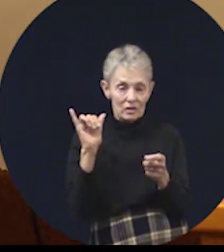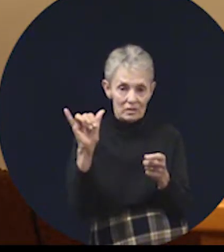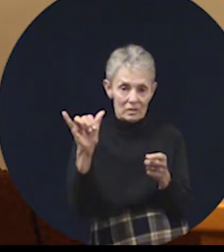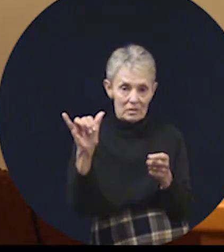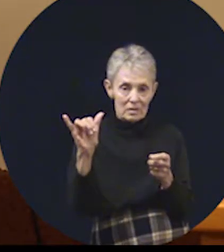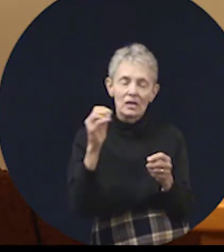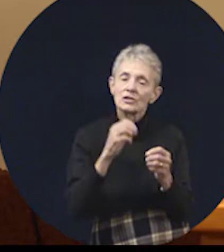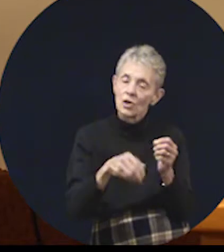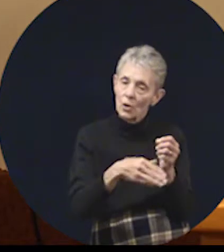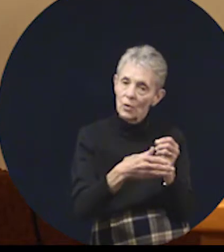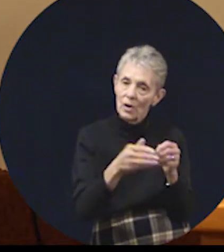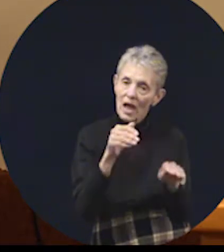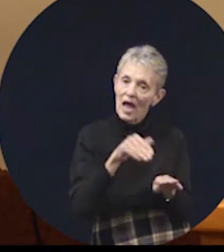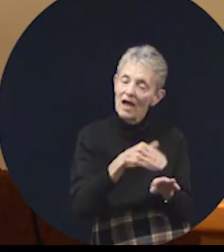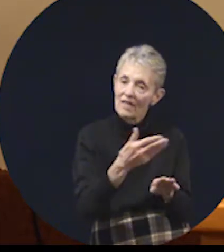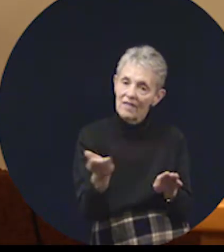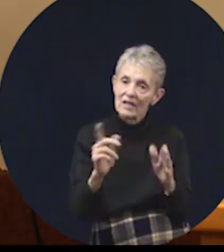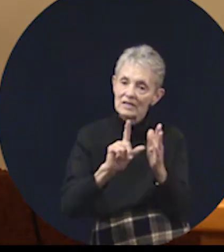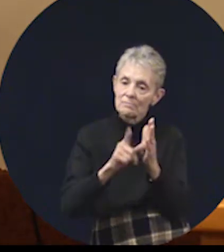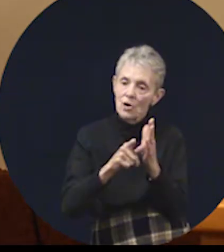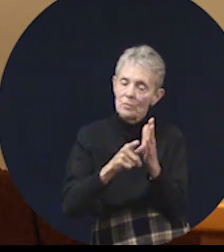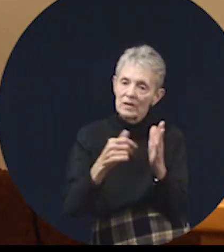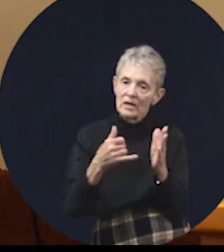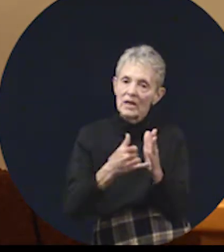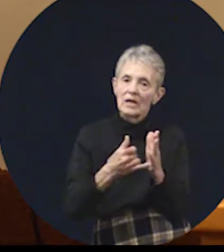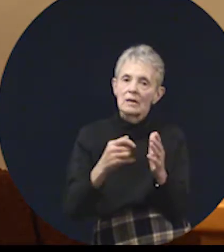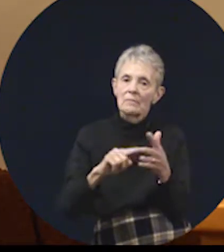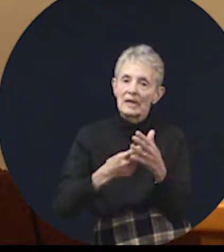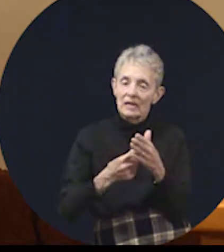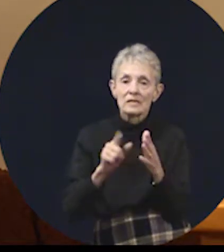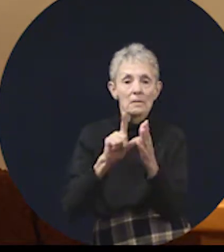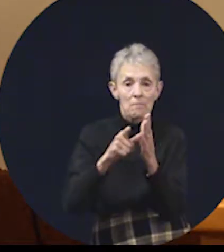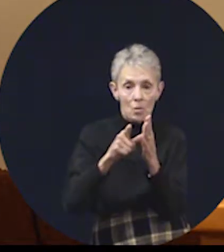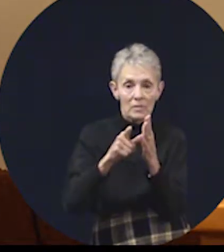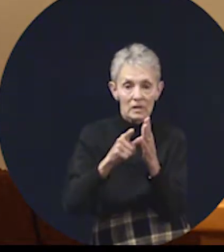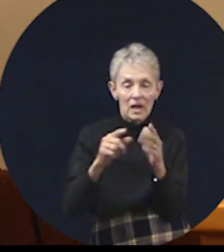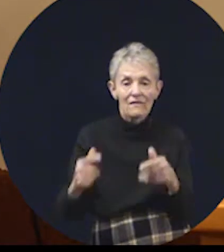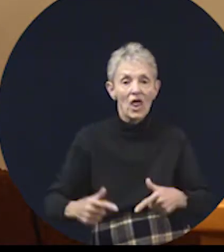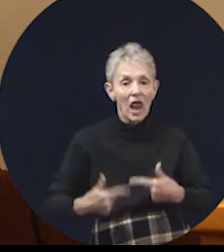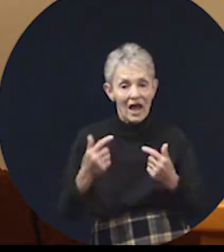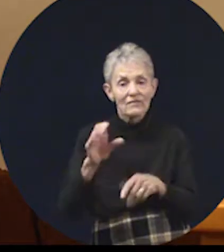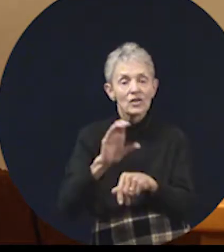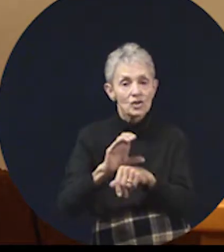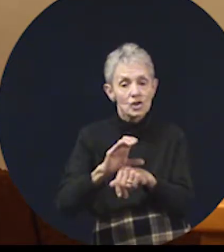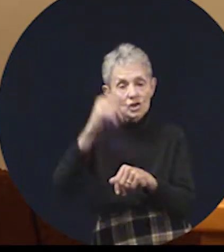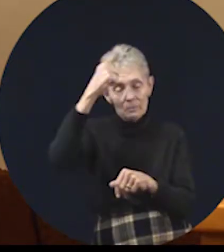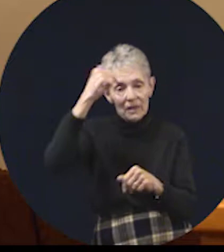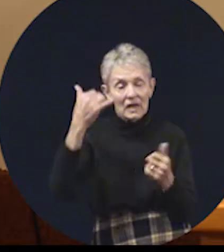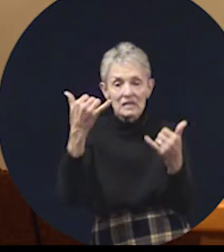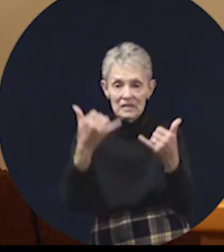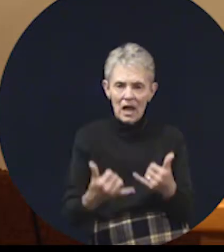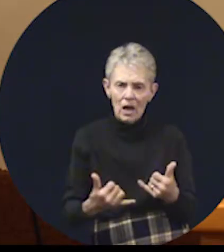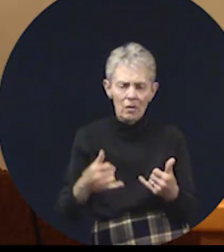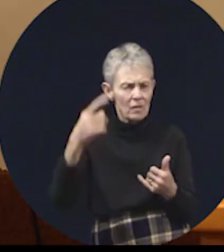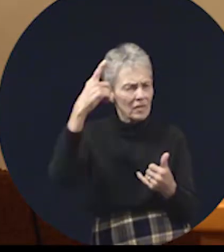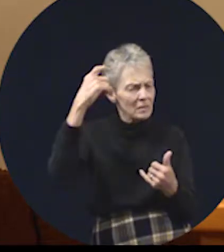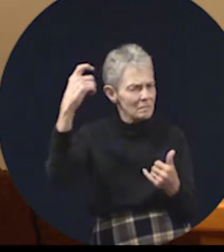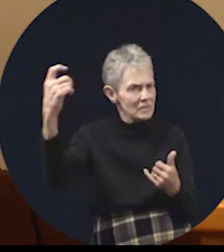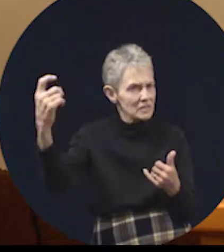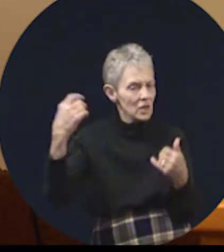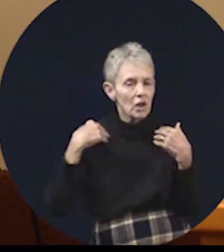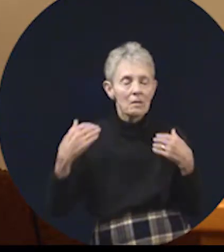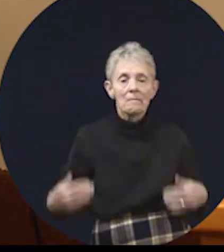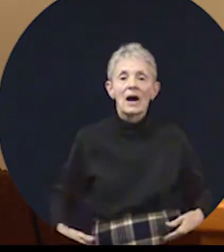And so this moment begins the moment of the life of the Church, because now the mystical body of